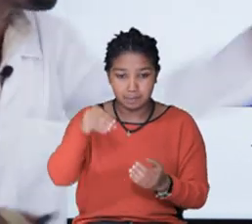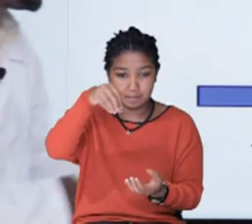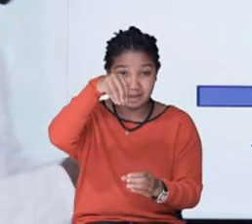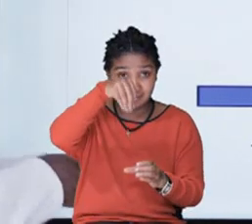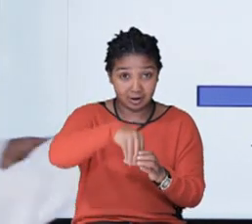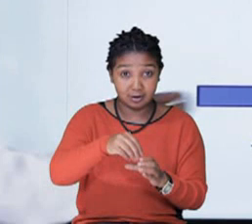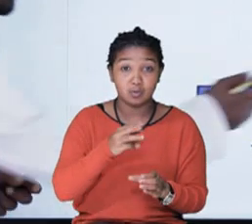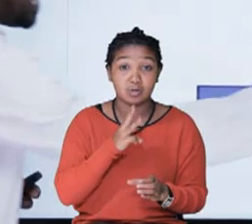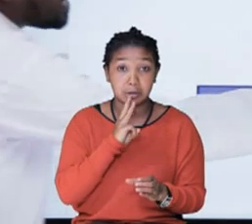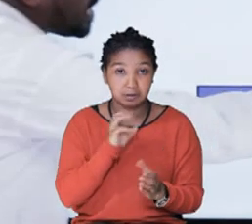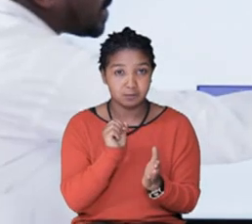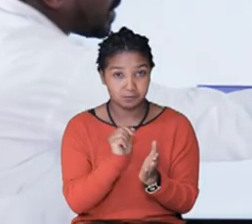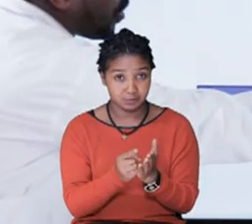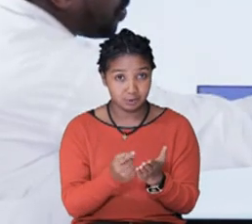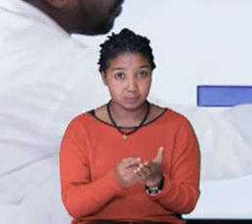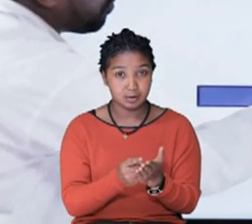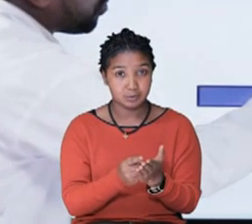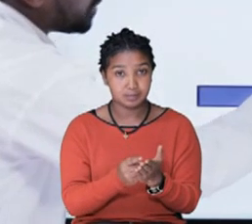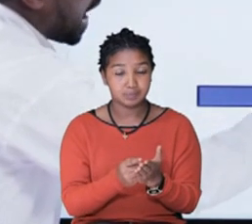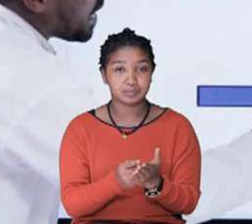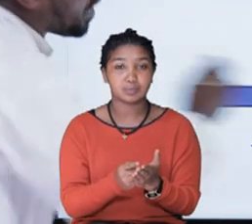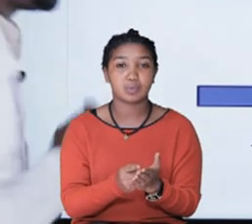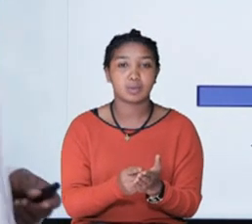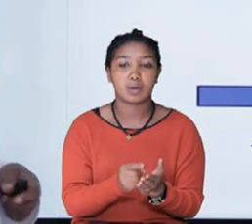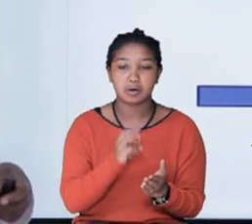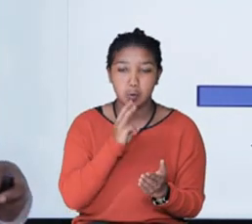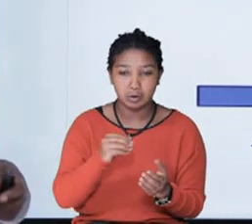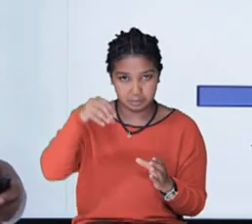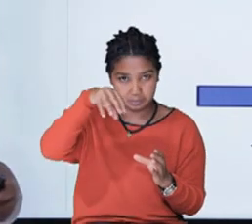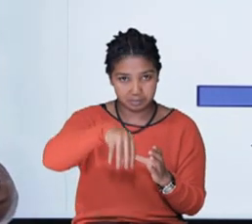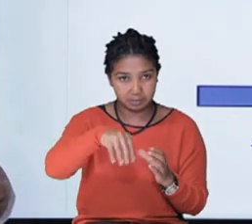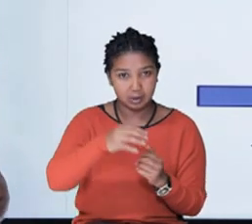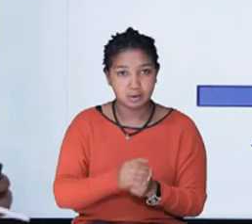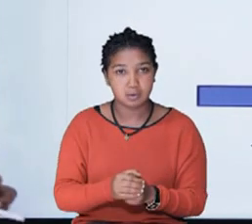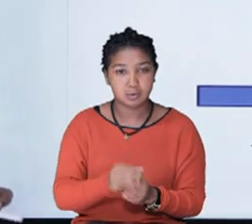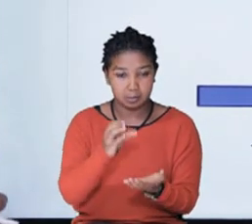placed under water, let's take this cube put under a water.